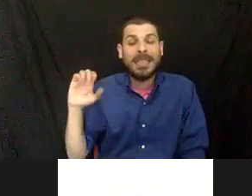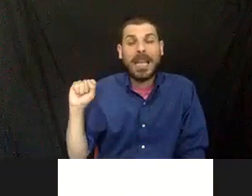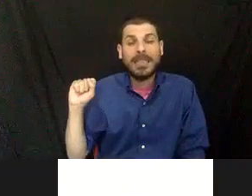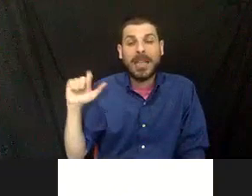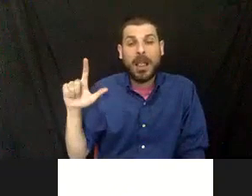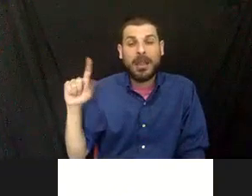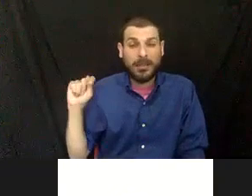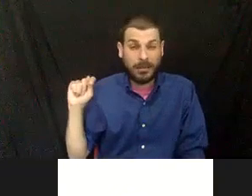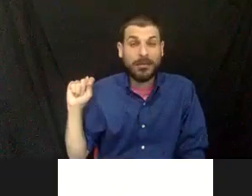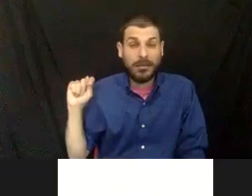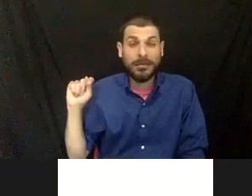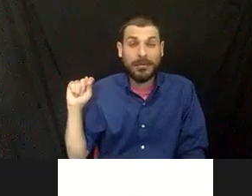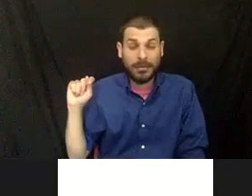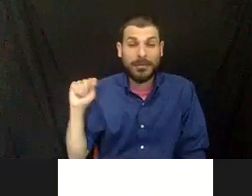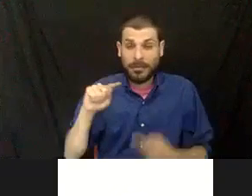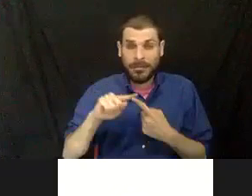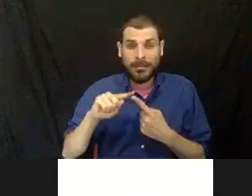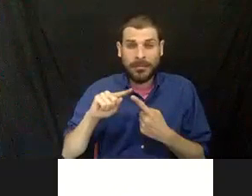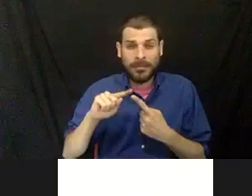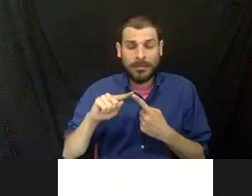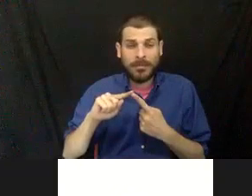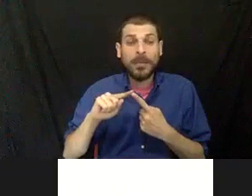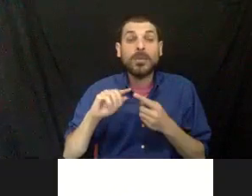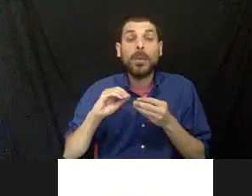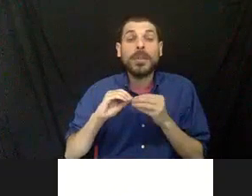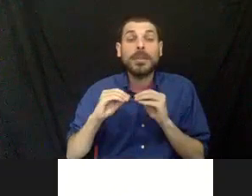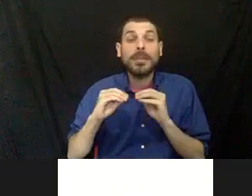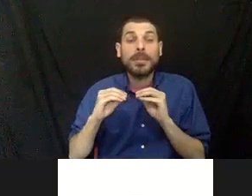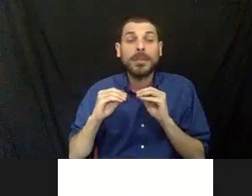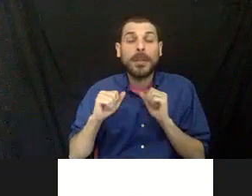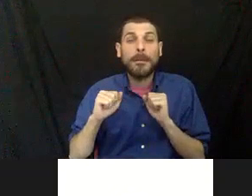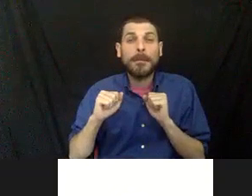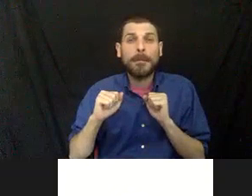NCSLT, with a number. So they're